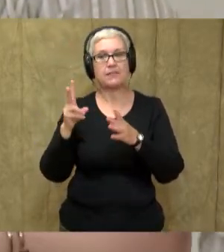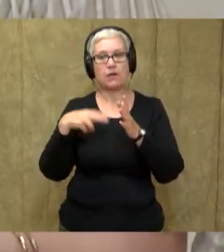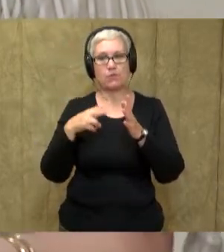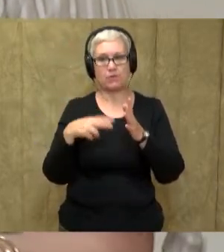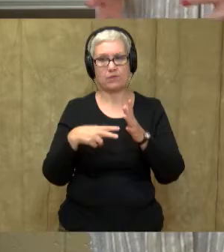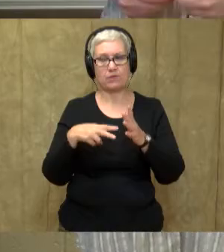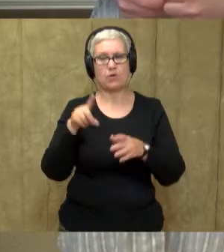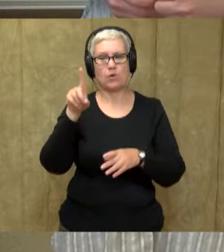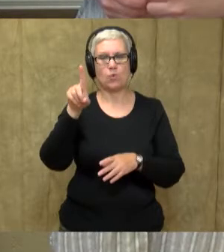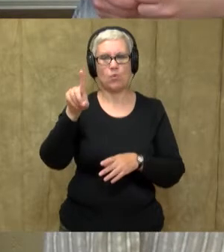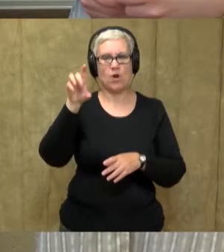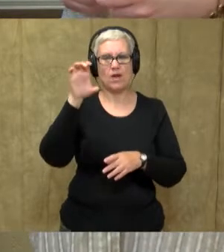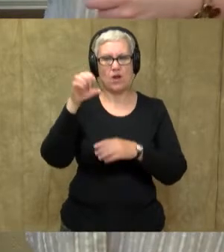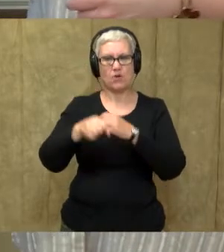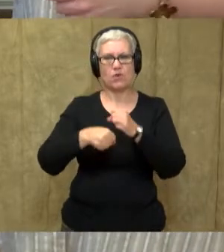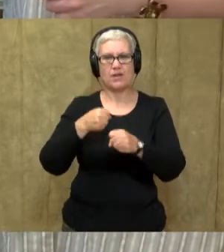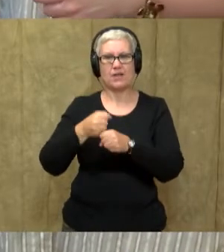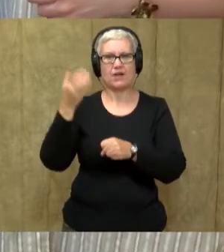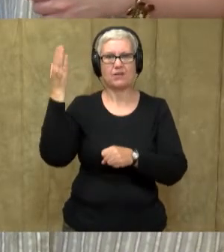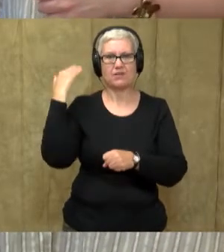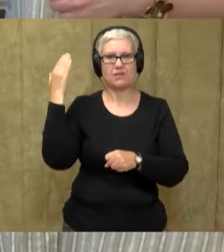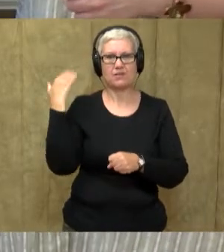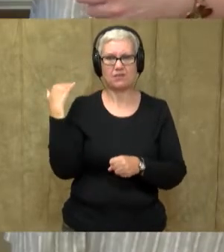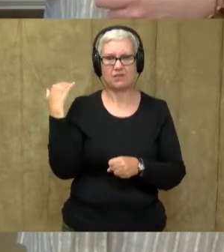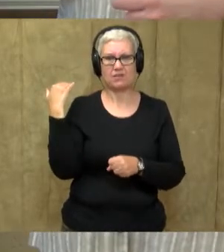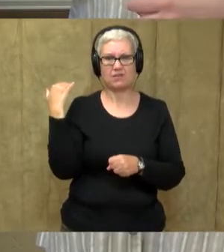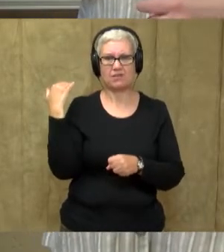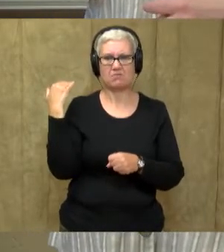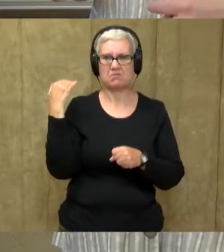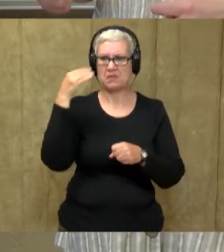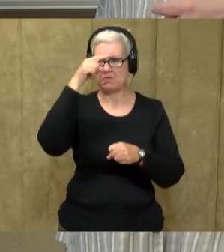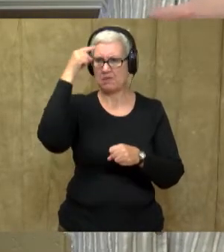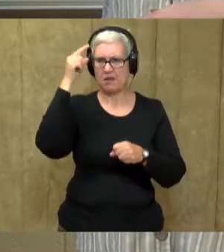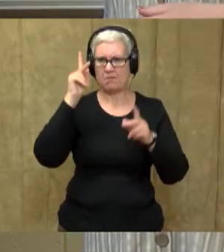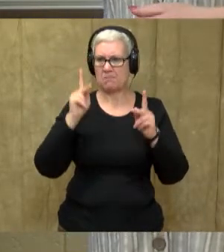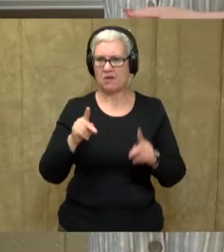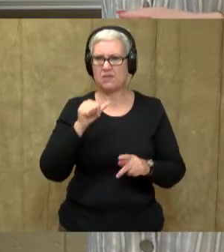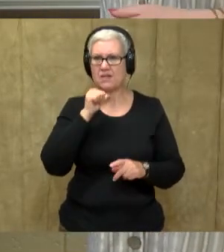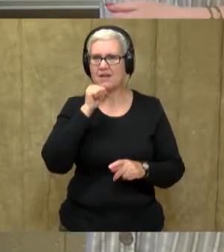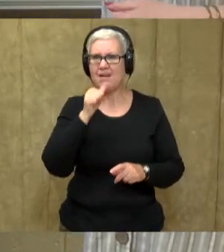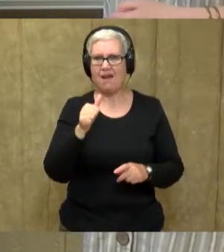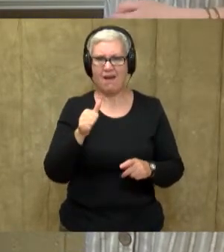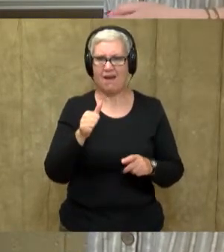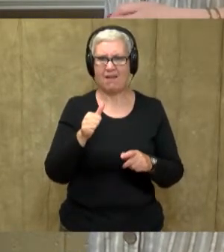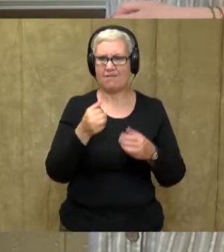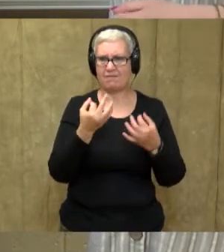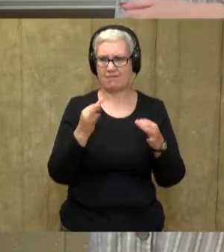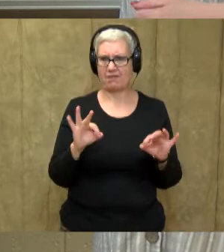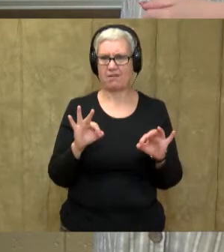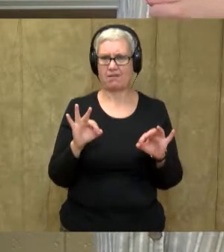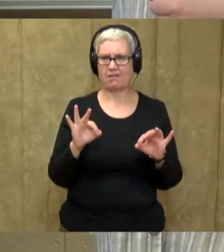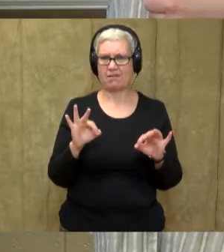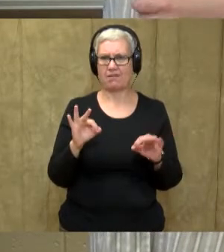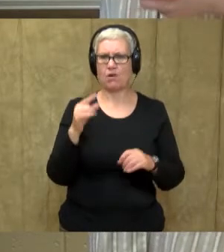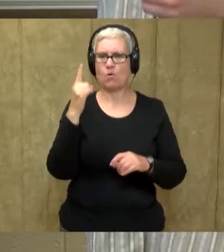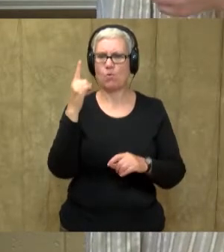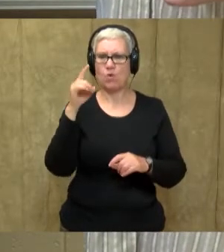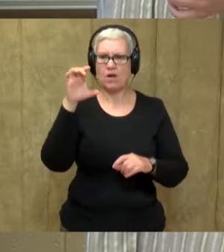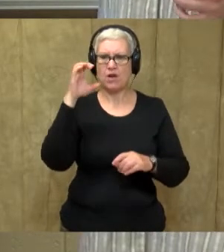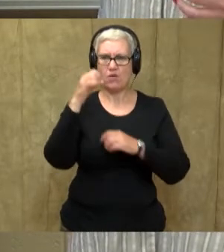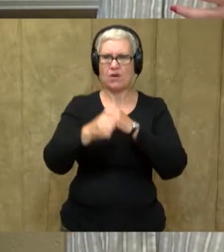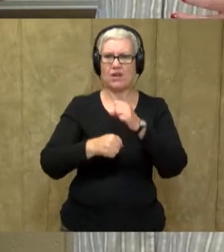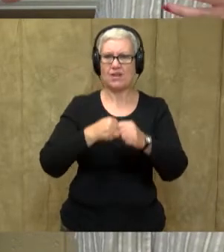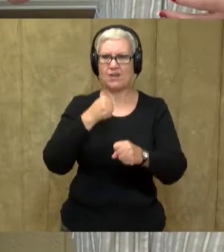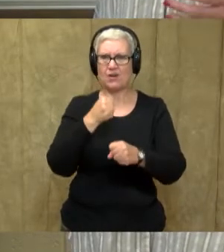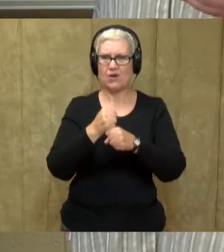But 100 years later, the Negro still is not free. 100 years later, the life of the Negro is still